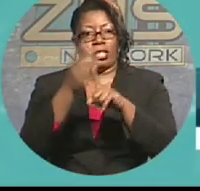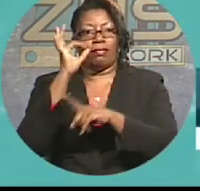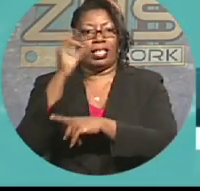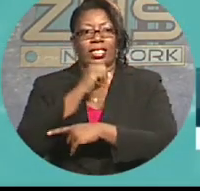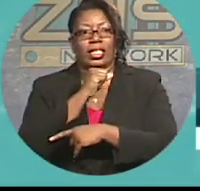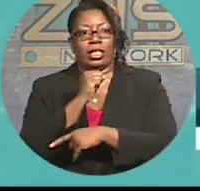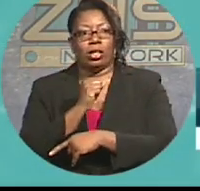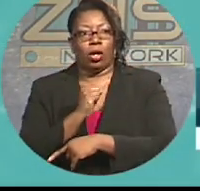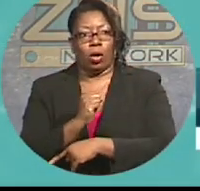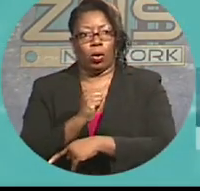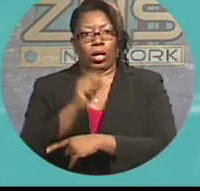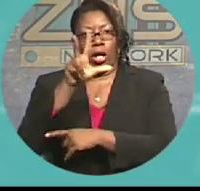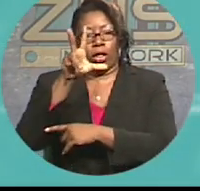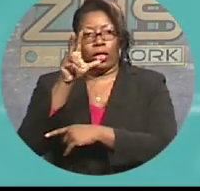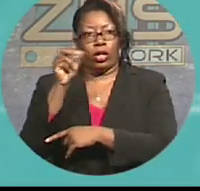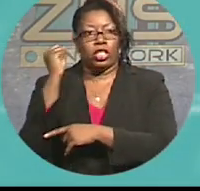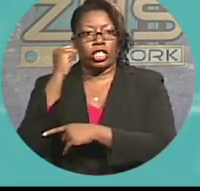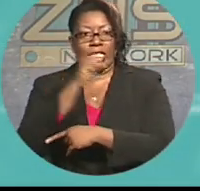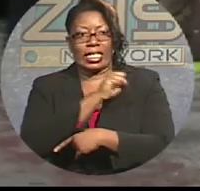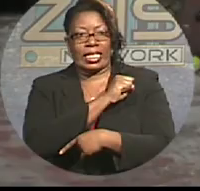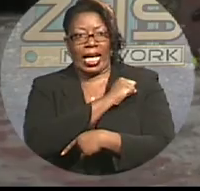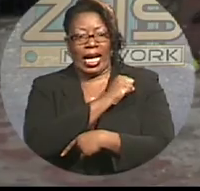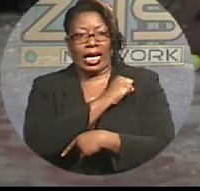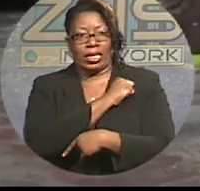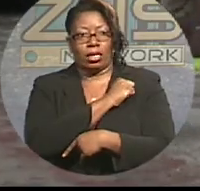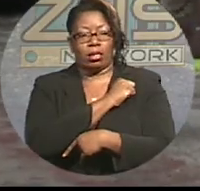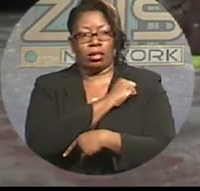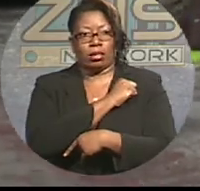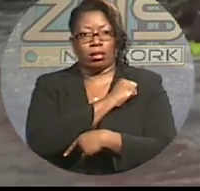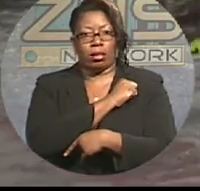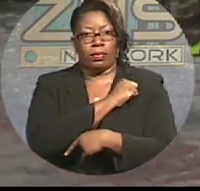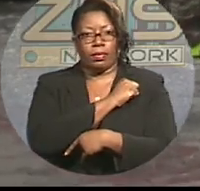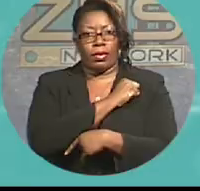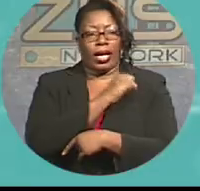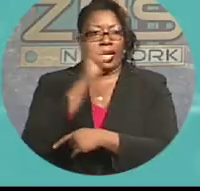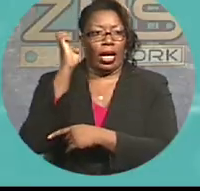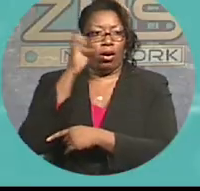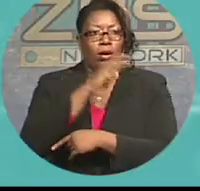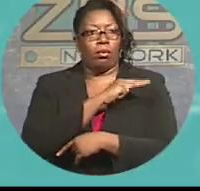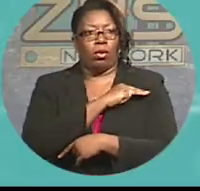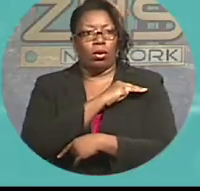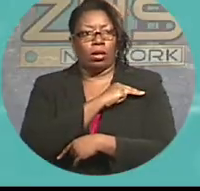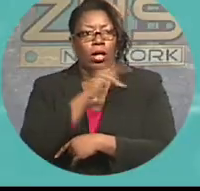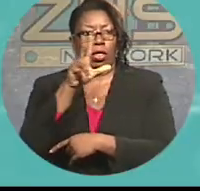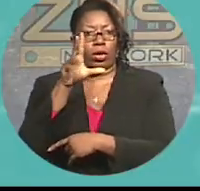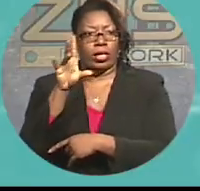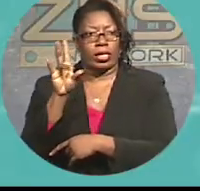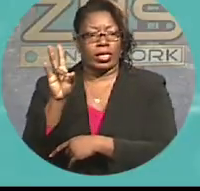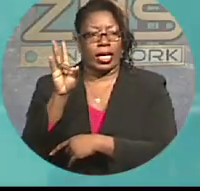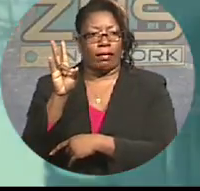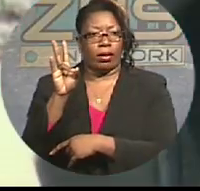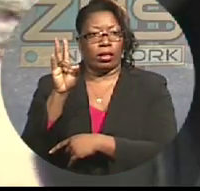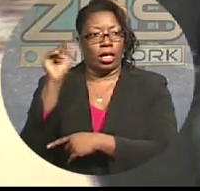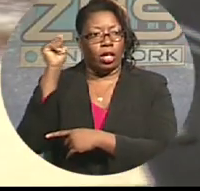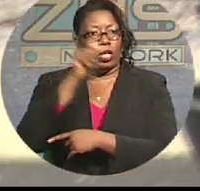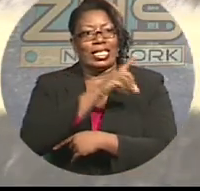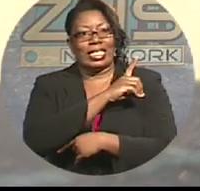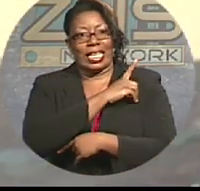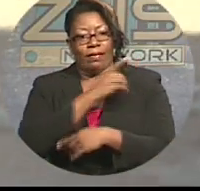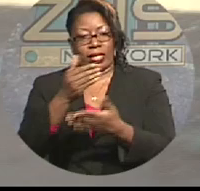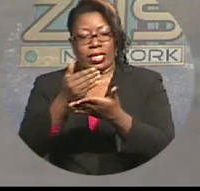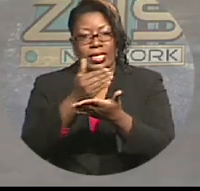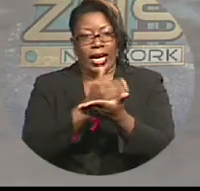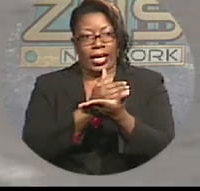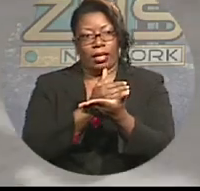Shaquille Demerit, 30-year-old Shanique Sands, 49-year-old Eric Morrison, and 37-year-old Claude Zeno Davis gathered